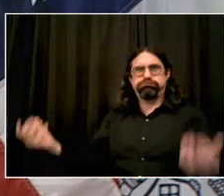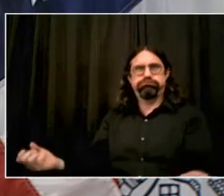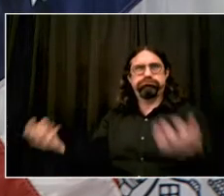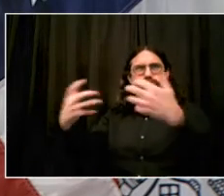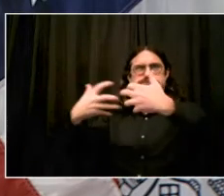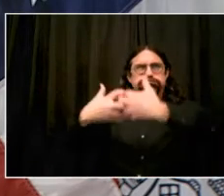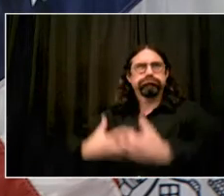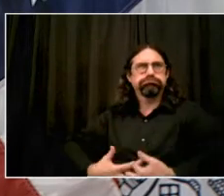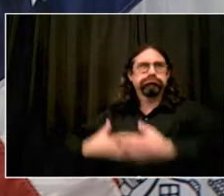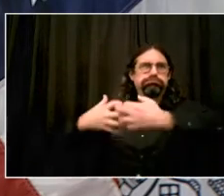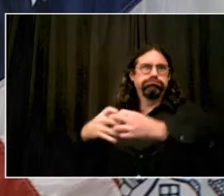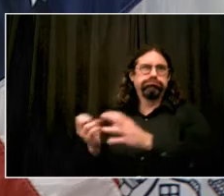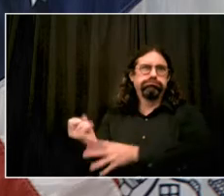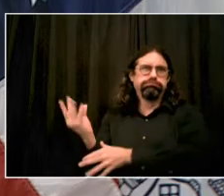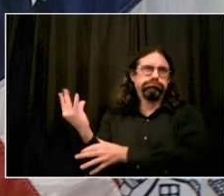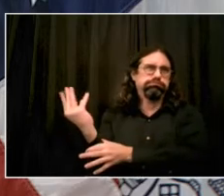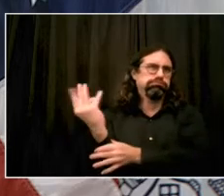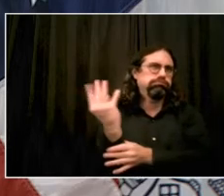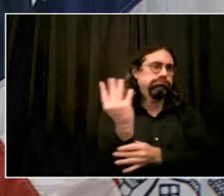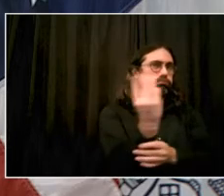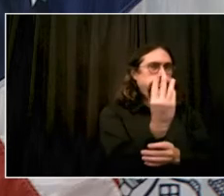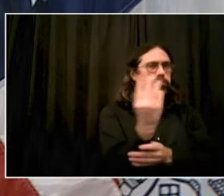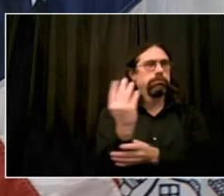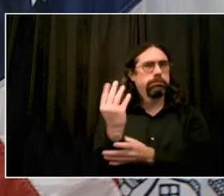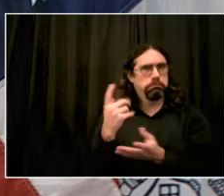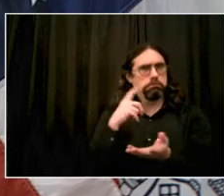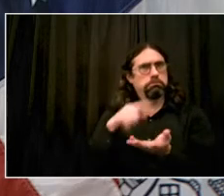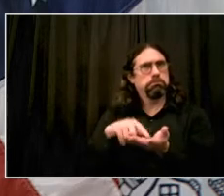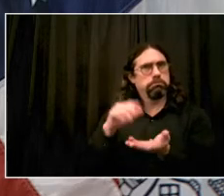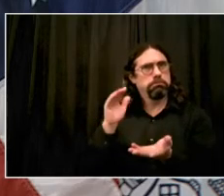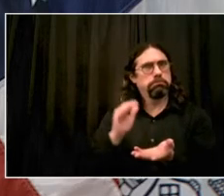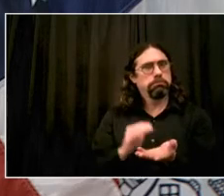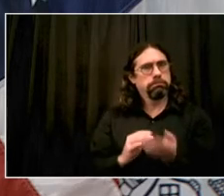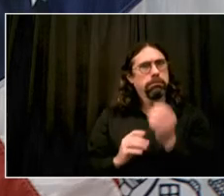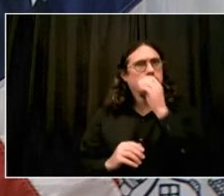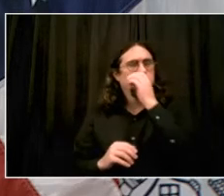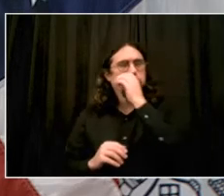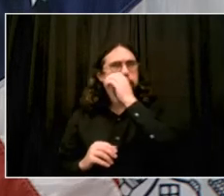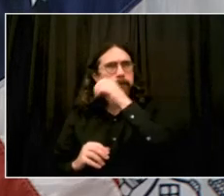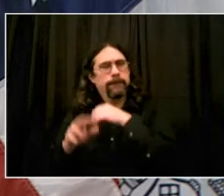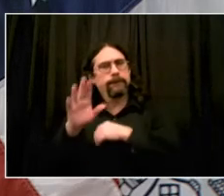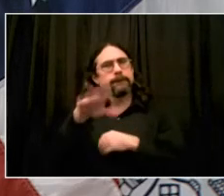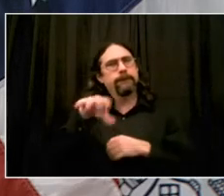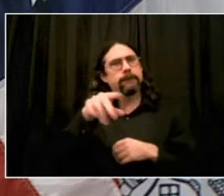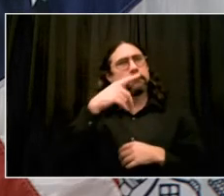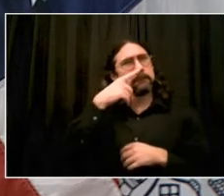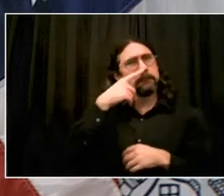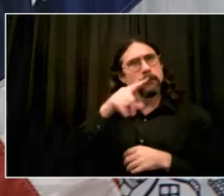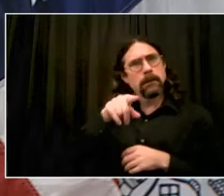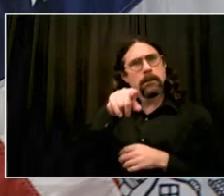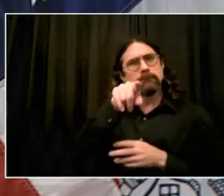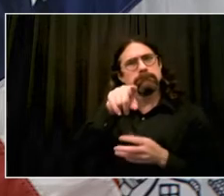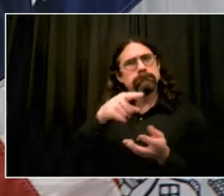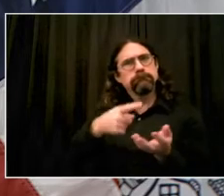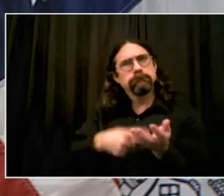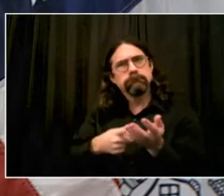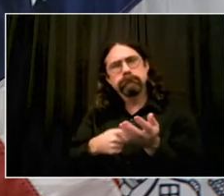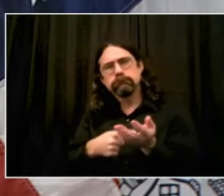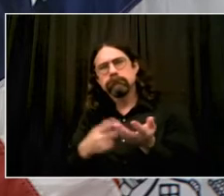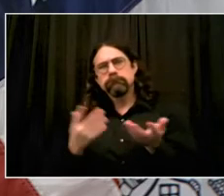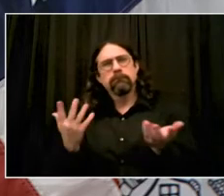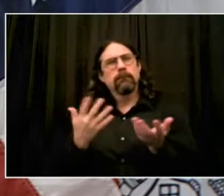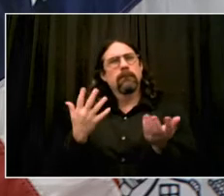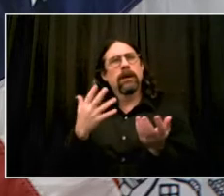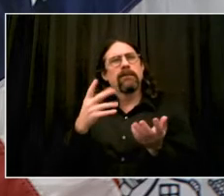not be seeing a further reduction? Yeah, Yoav, I think a couple of different things. I've had some of this conversation, and I don't